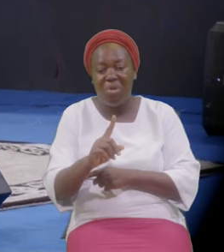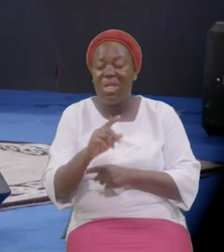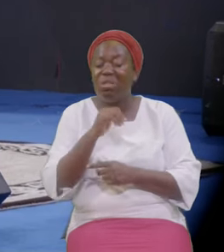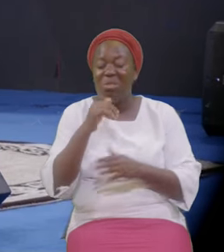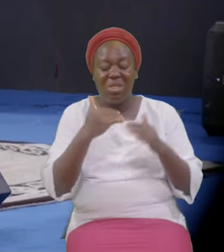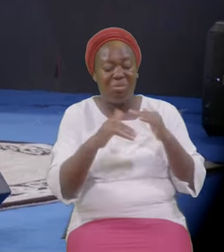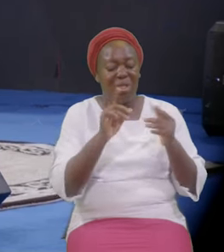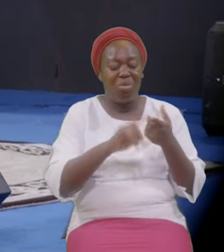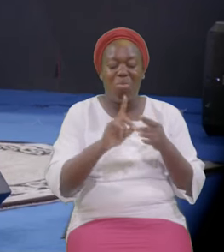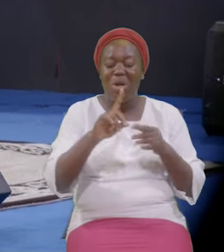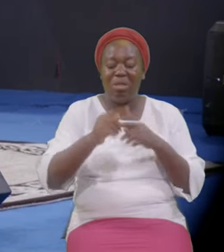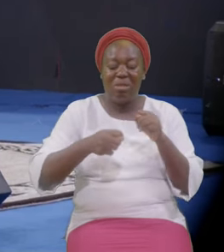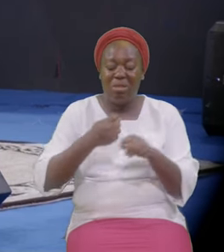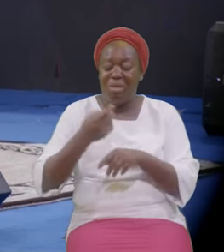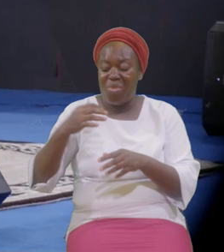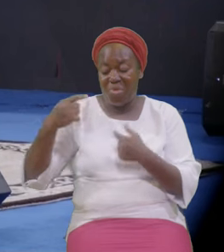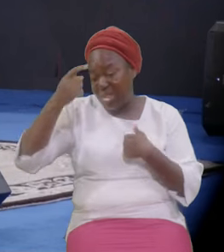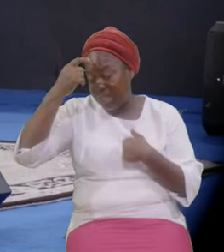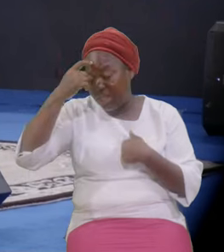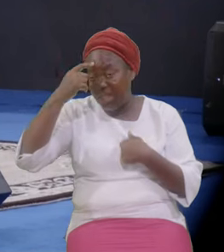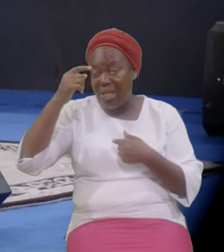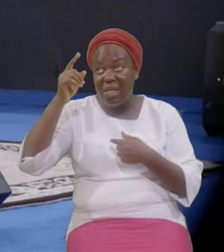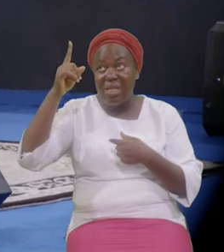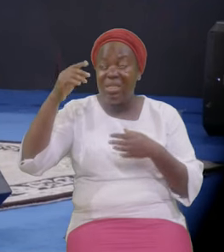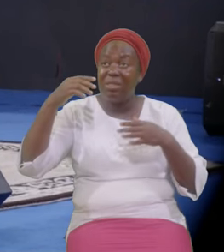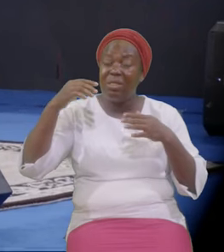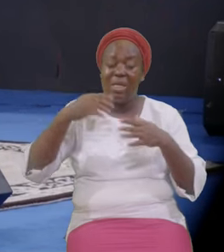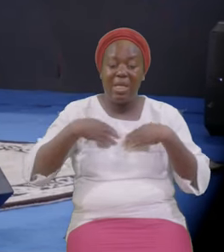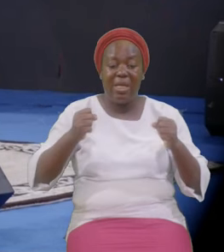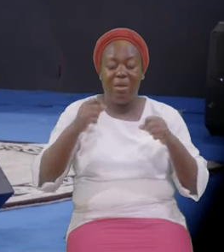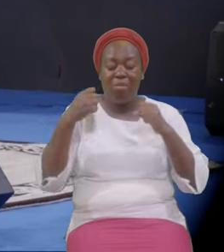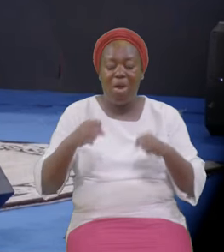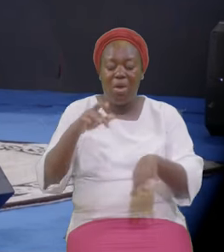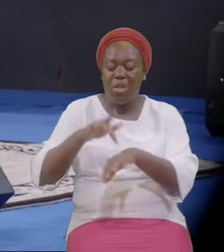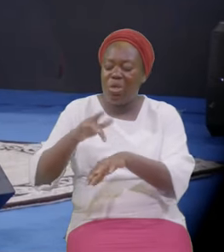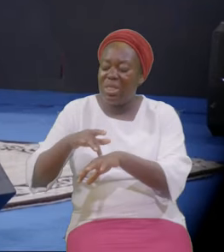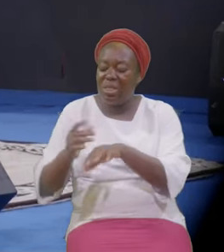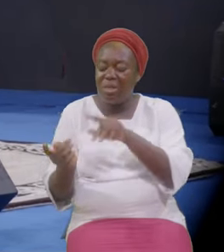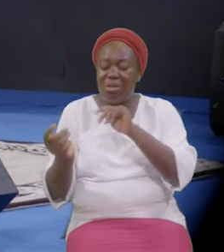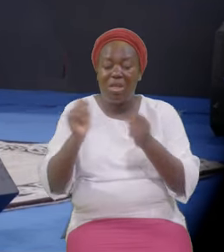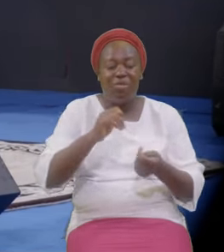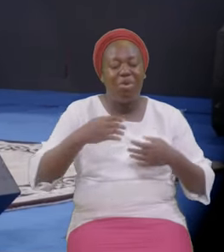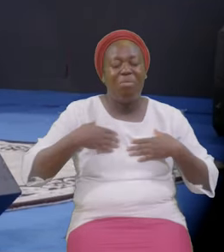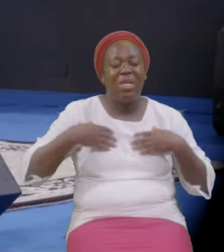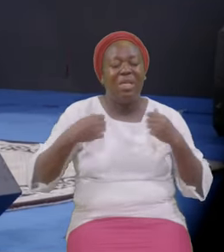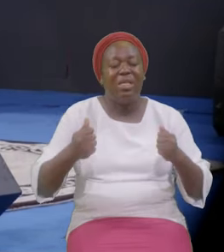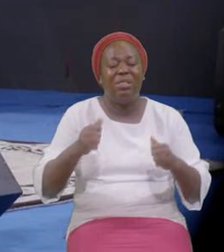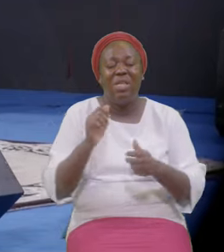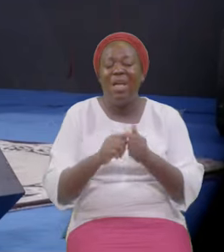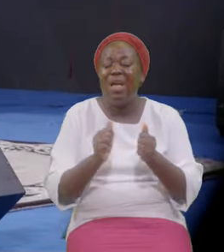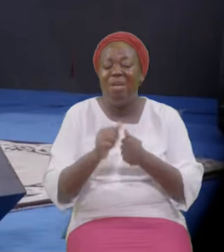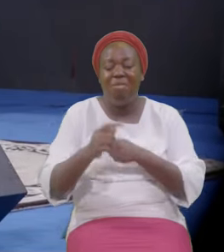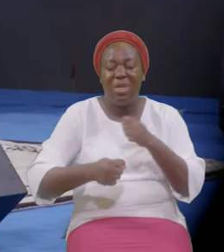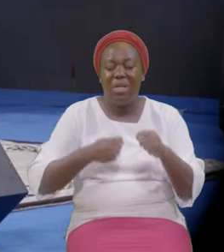His healing power touches, transforms, heals every kind of sickness. It's